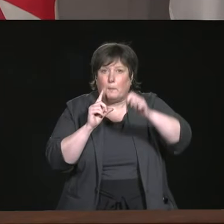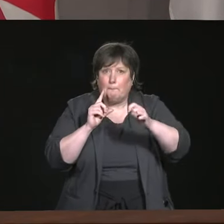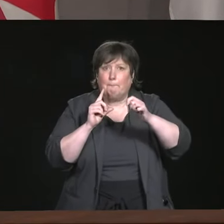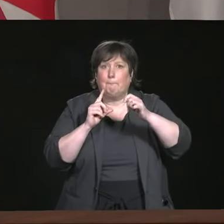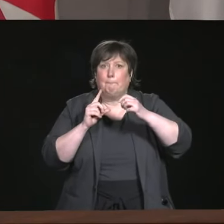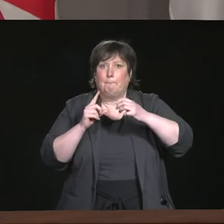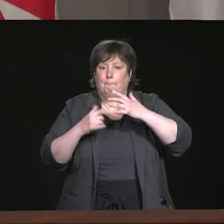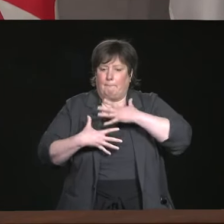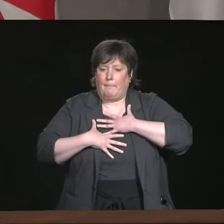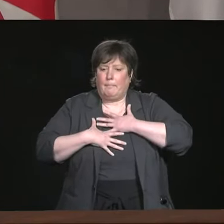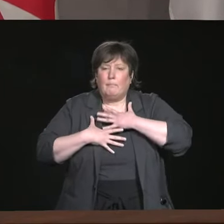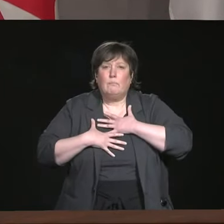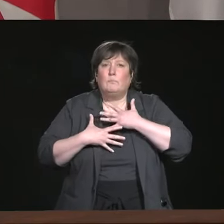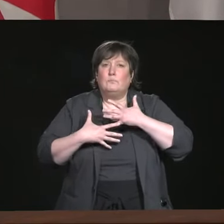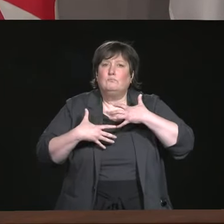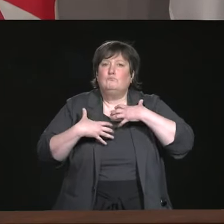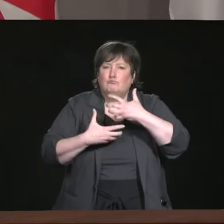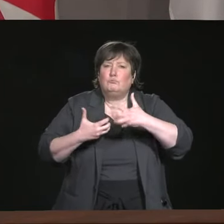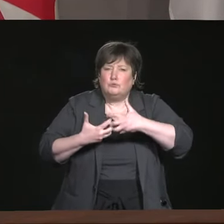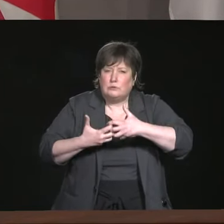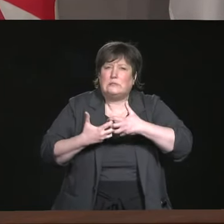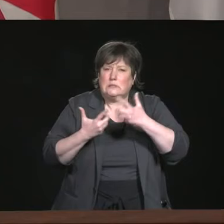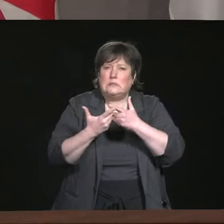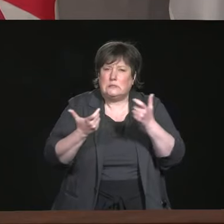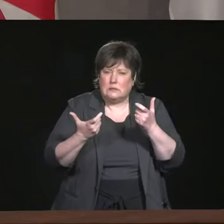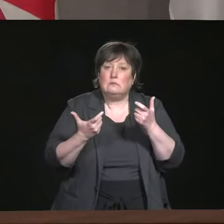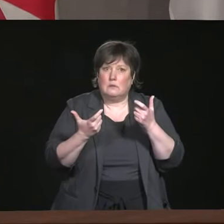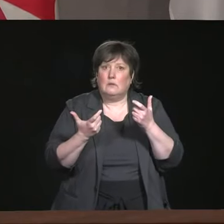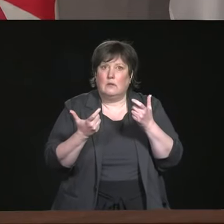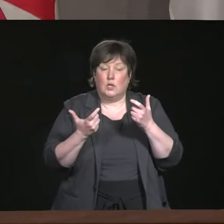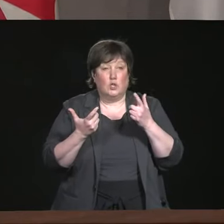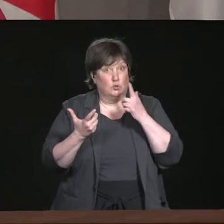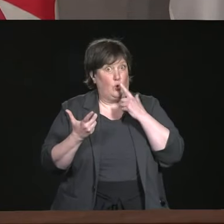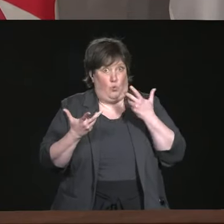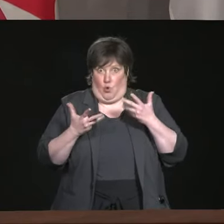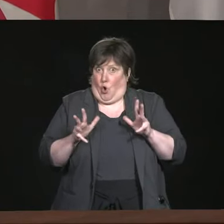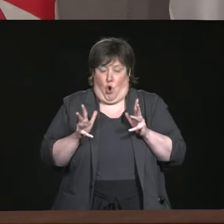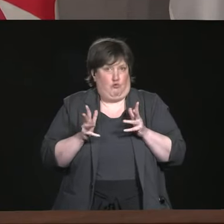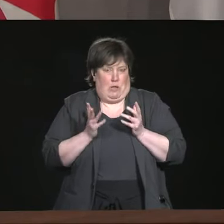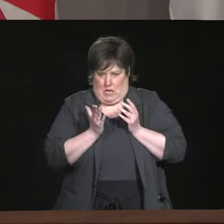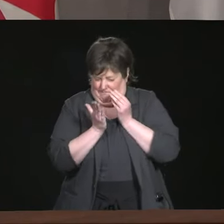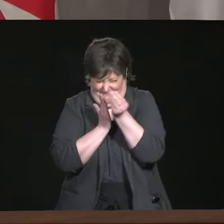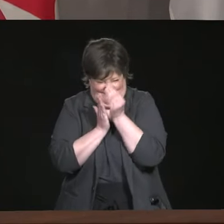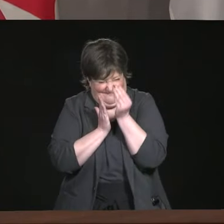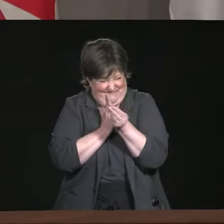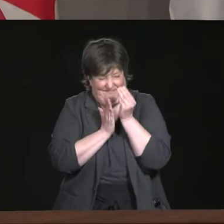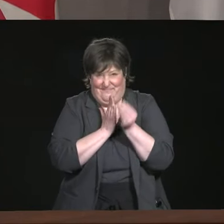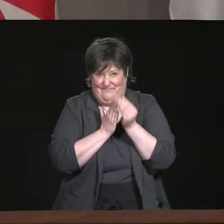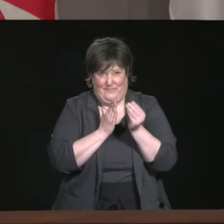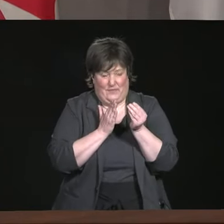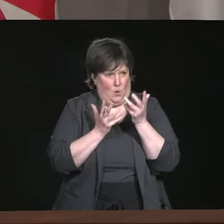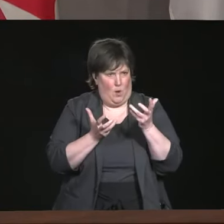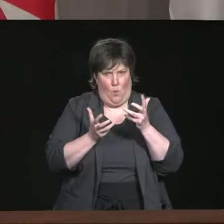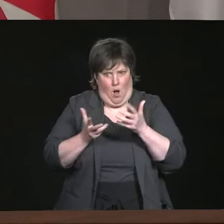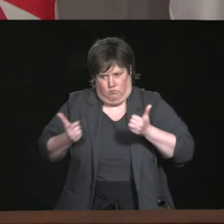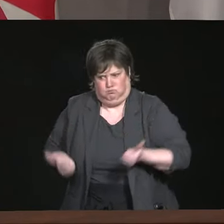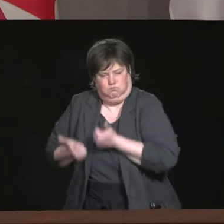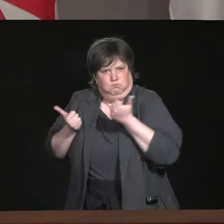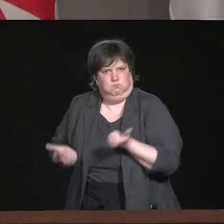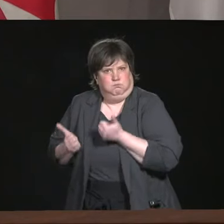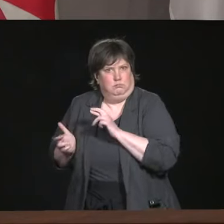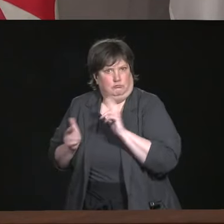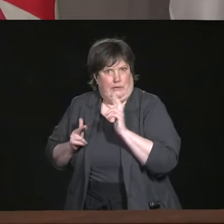So we are taking a very aggressive and proactive approach to procurement every day. We are working